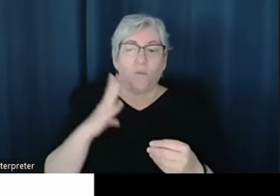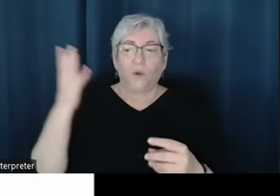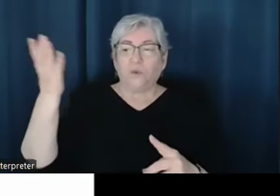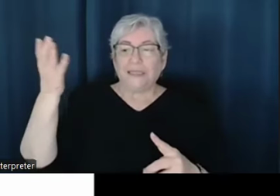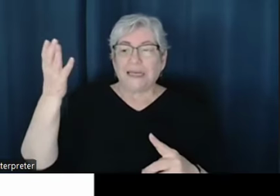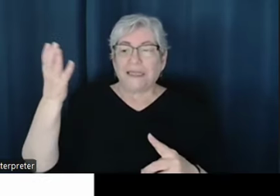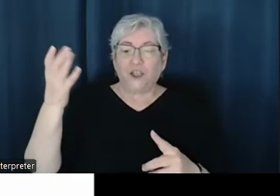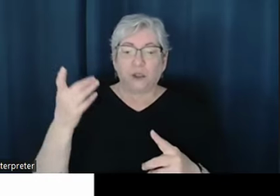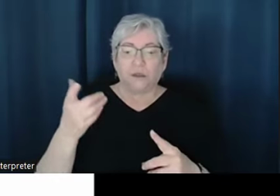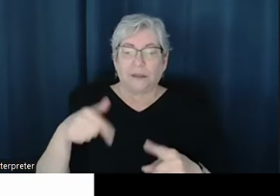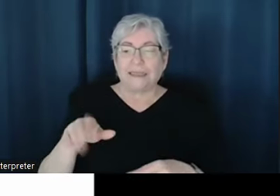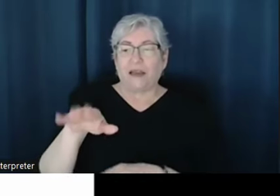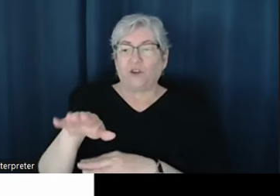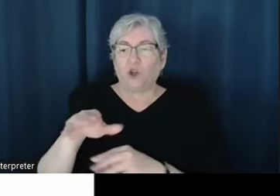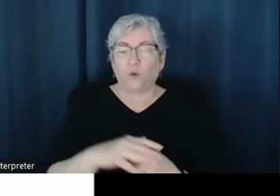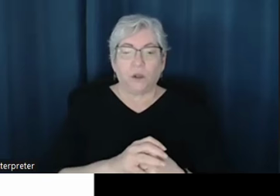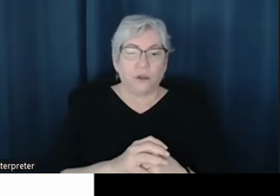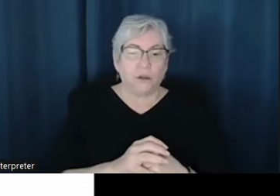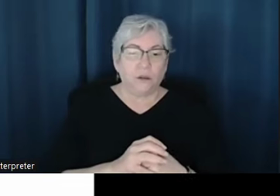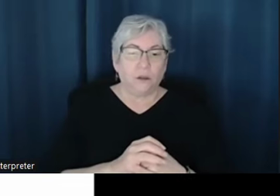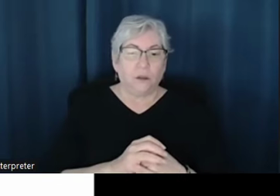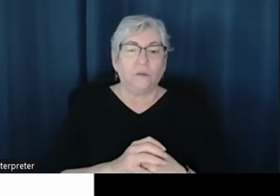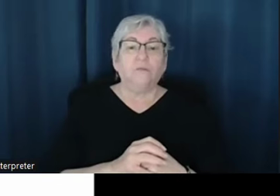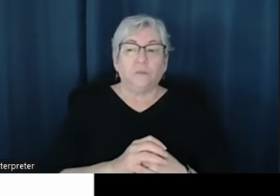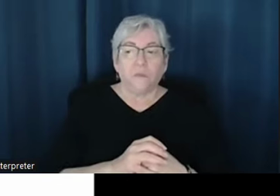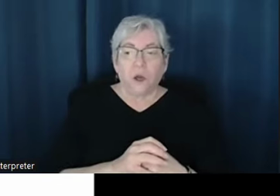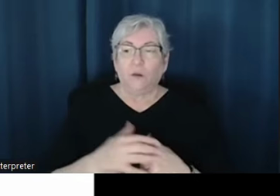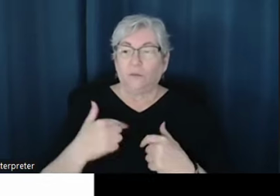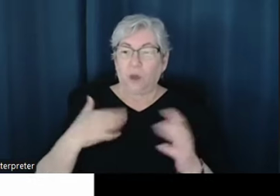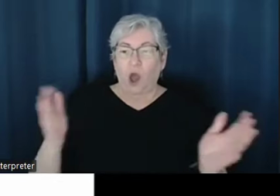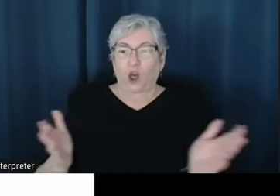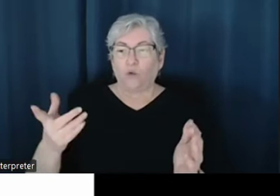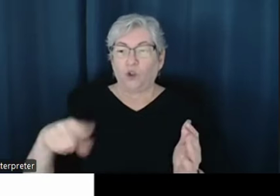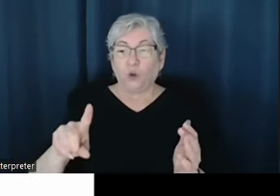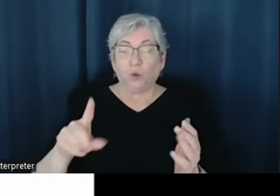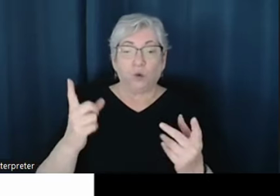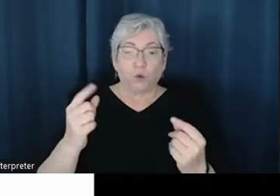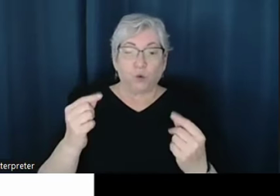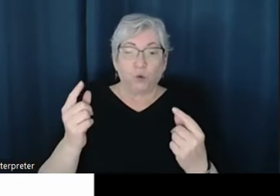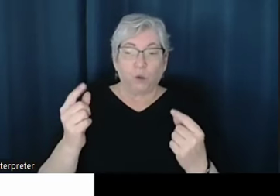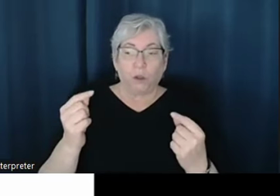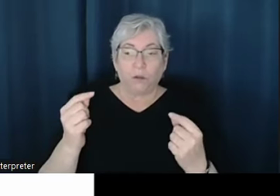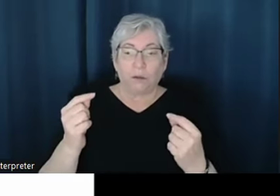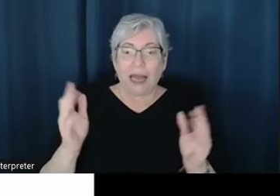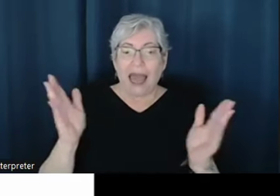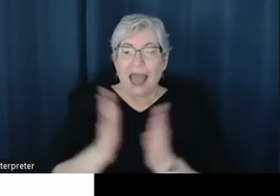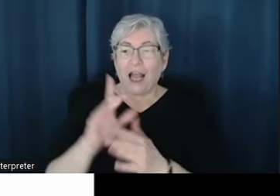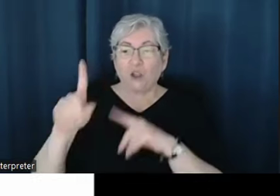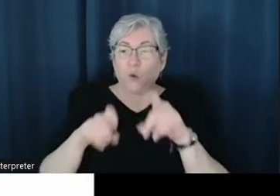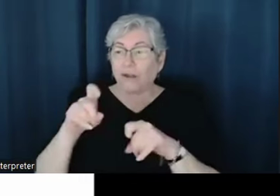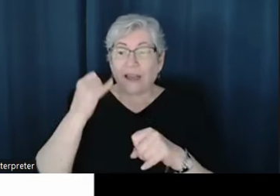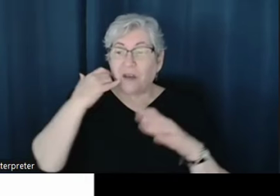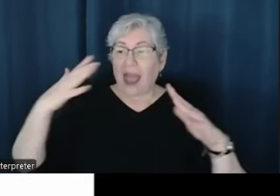presentation this afternoon. So I would like to encourage you all to ask your questions if you haven't already